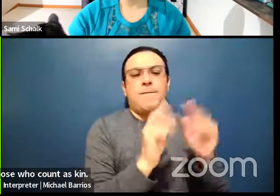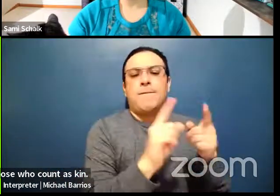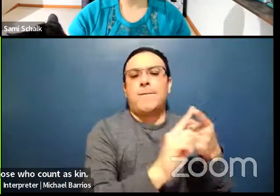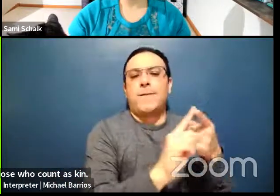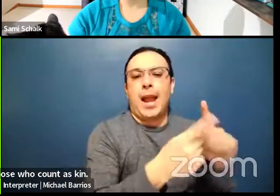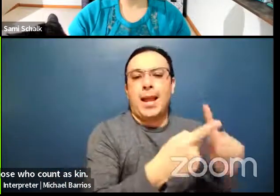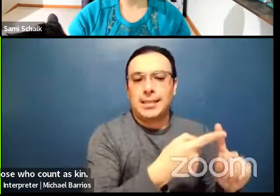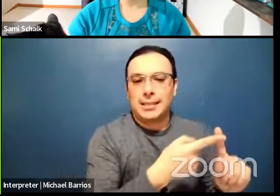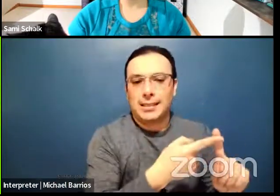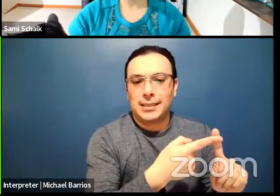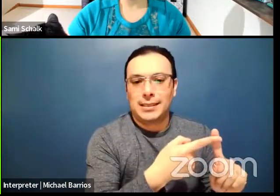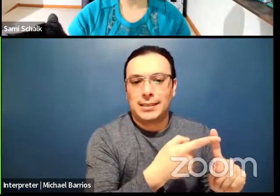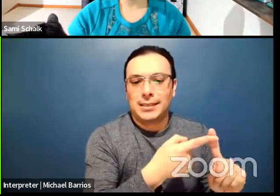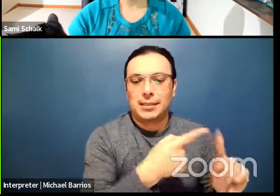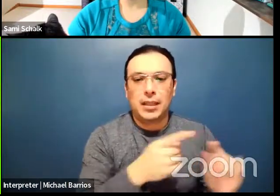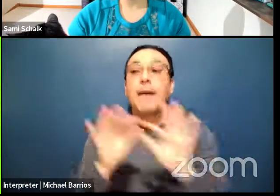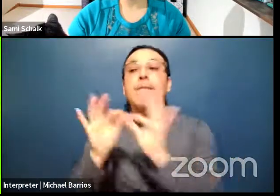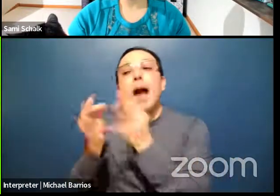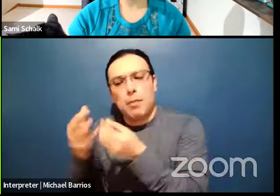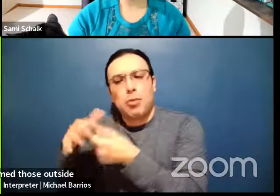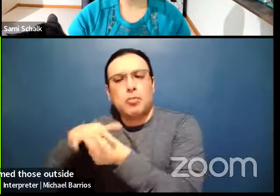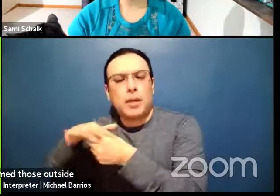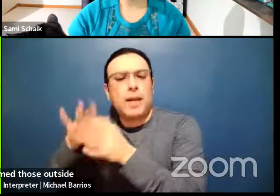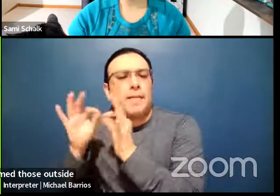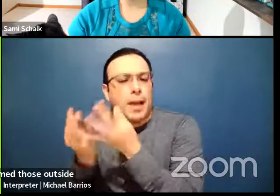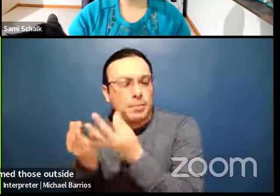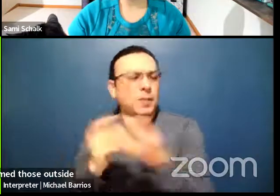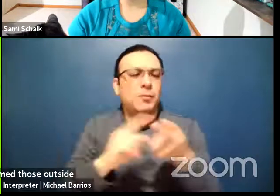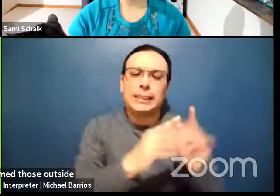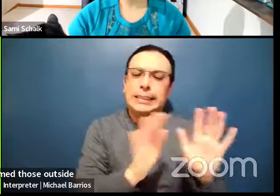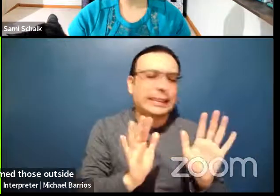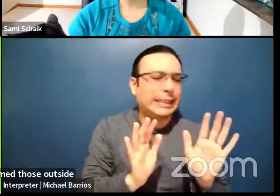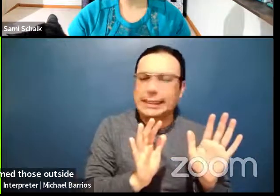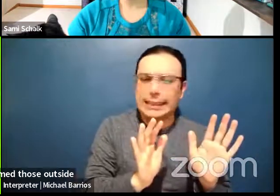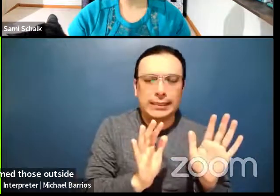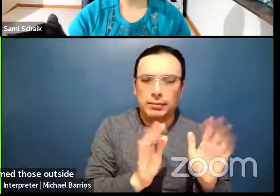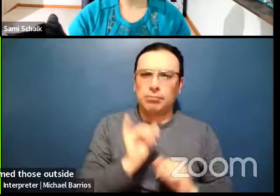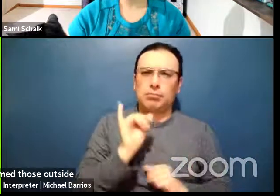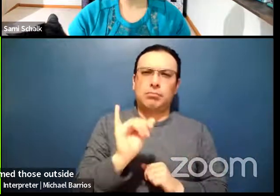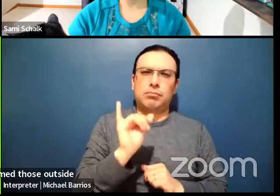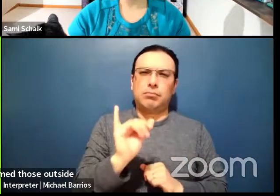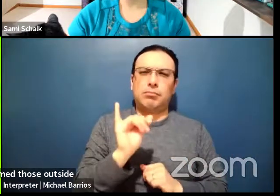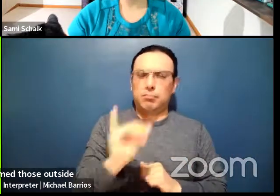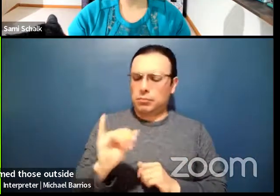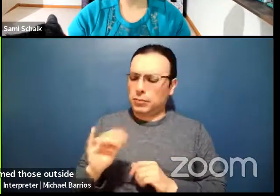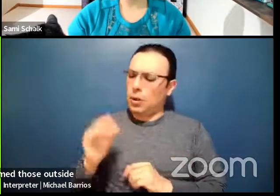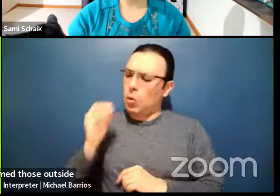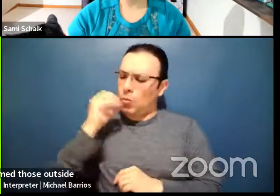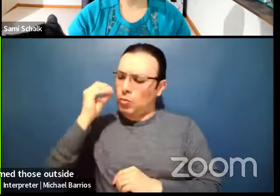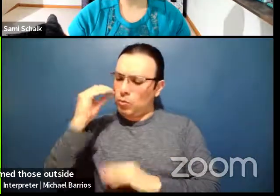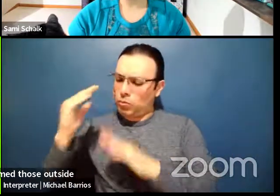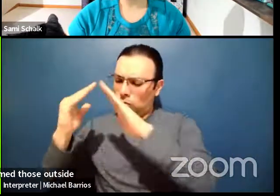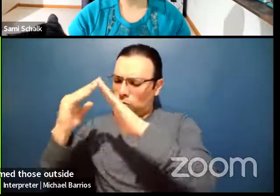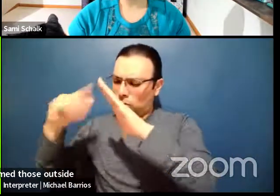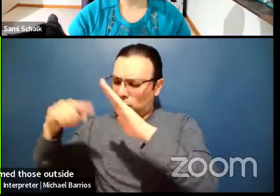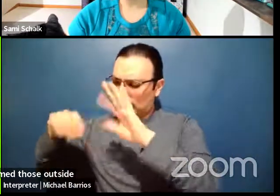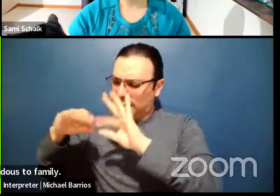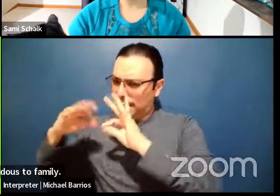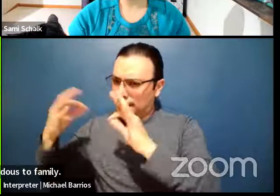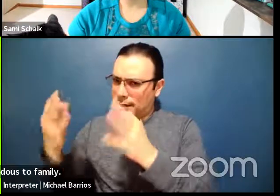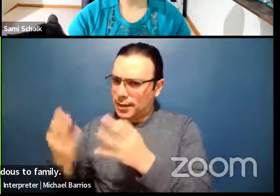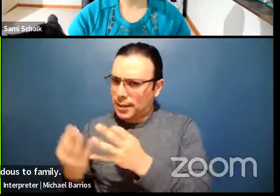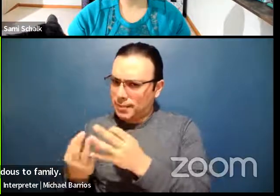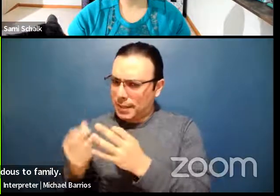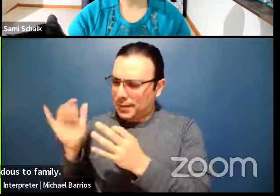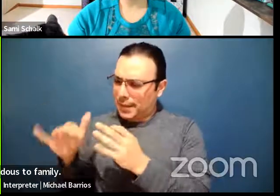safety, elevating the isolated nuclear household as the pandemic gold standard. As disabled queer